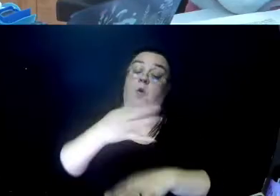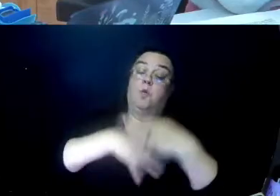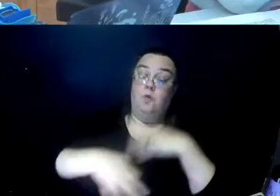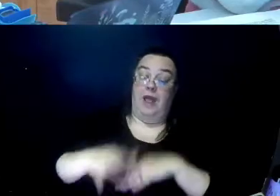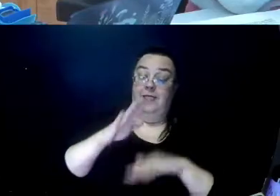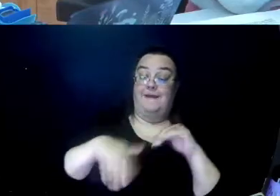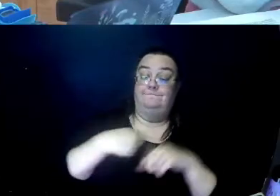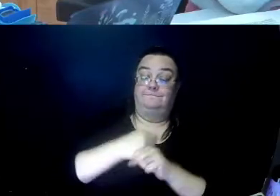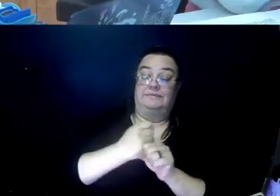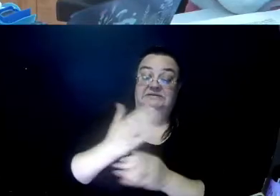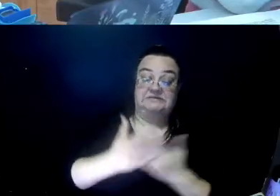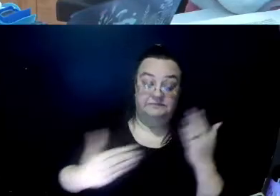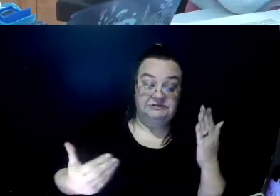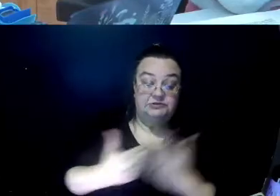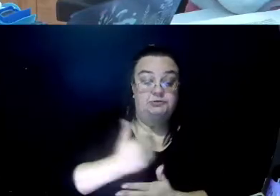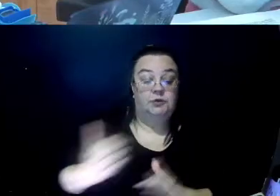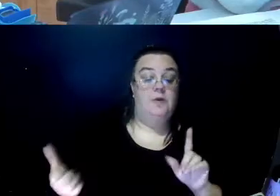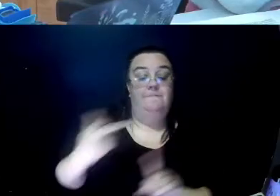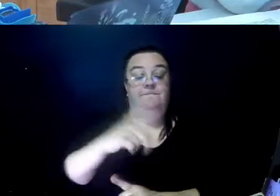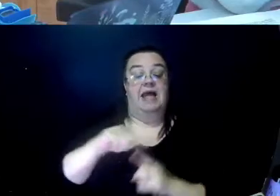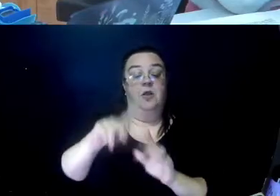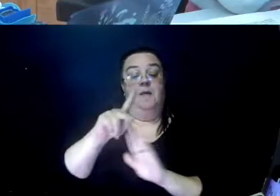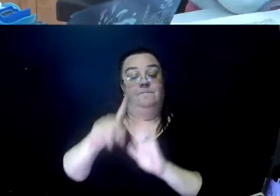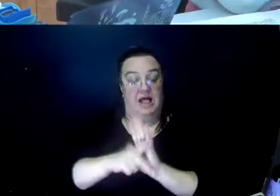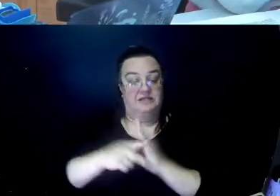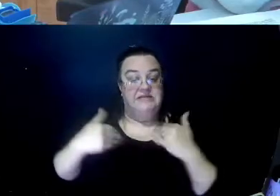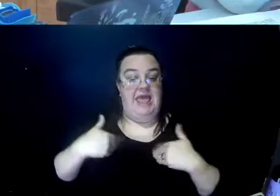back to the policy that's in place and adjust it as needed.